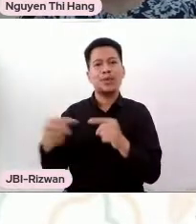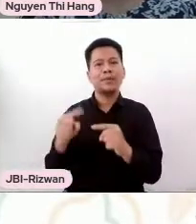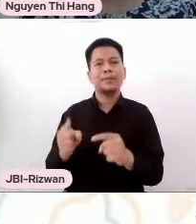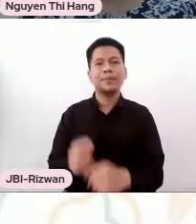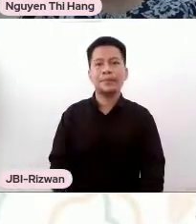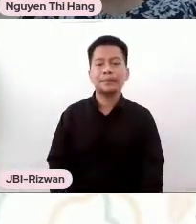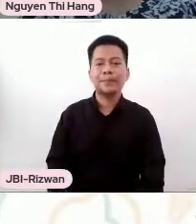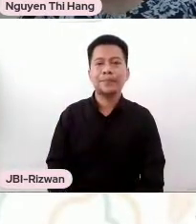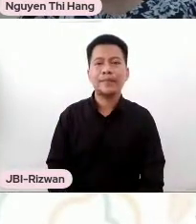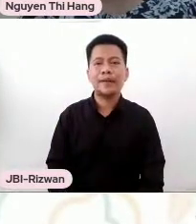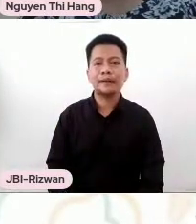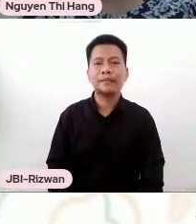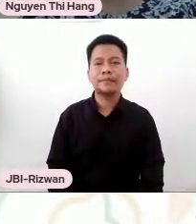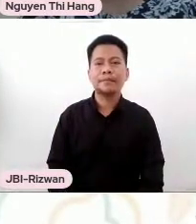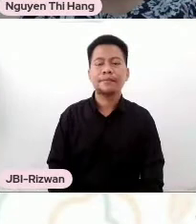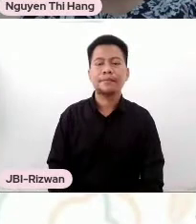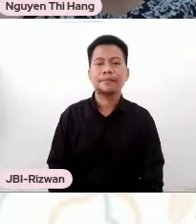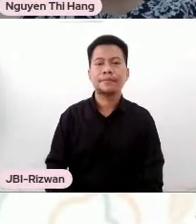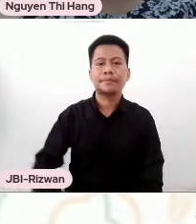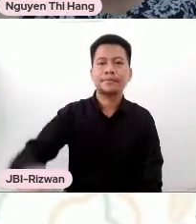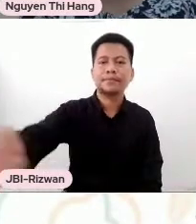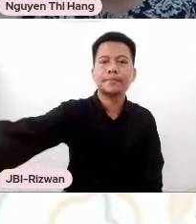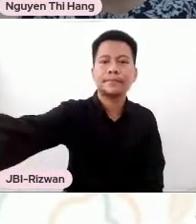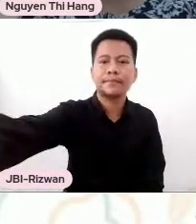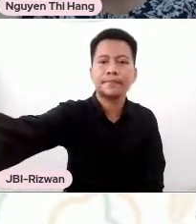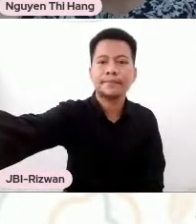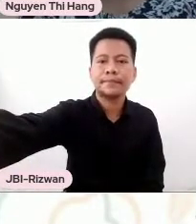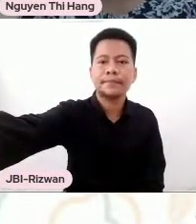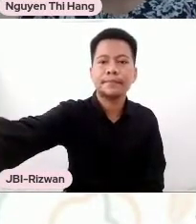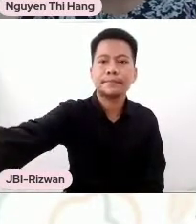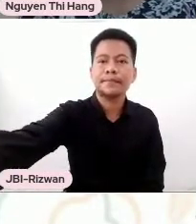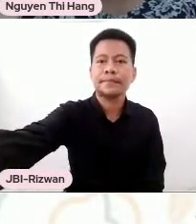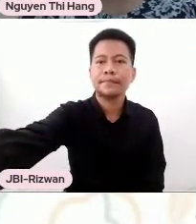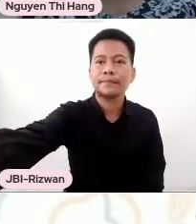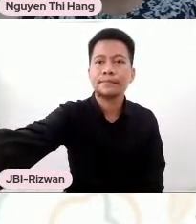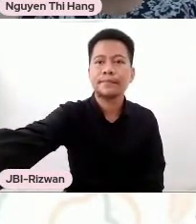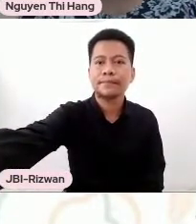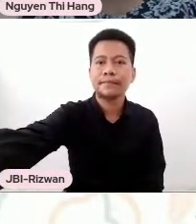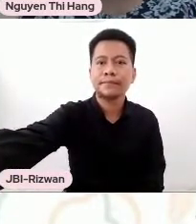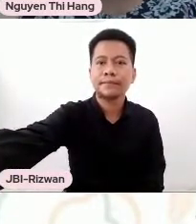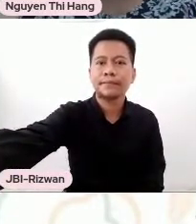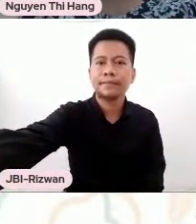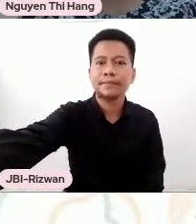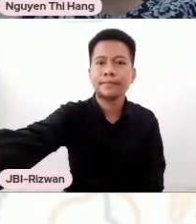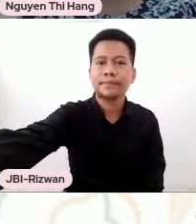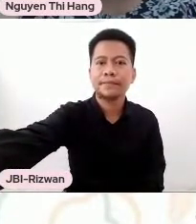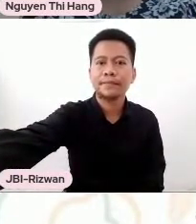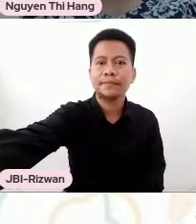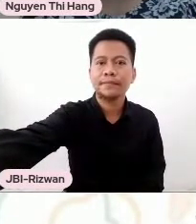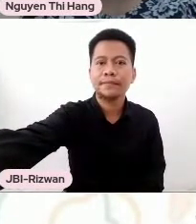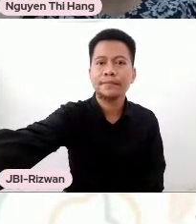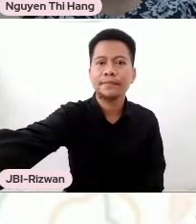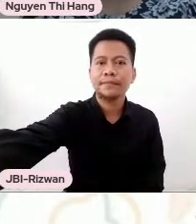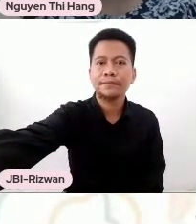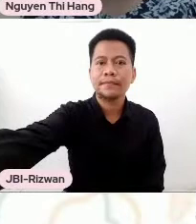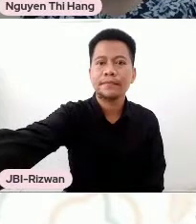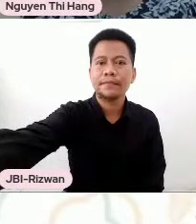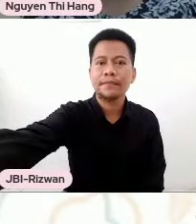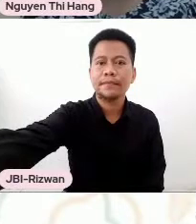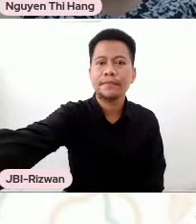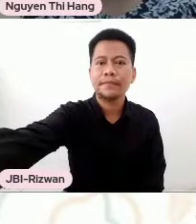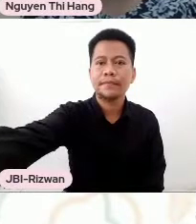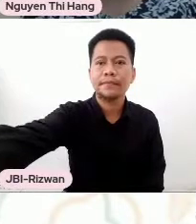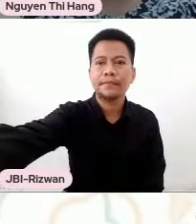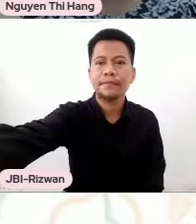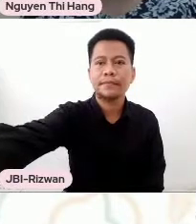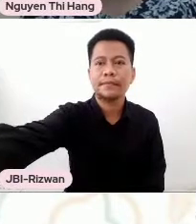Vietnam is a country of Southeast Asia. It takes almost 3 hours from Indonesia to Vietnam.